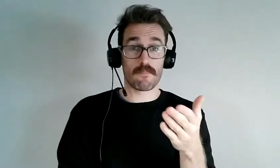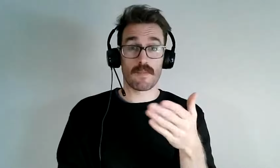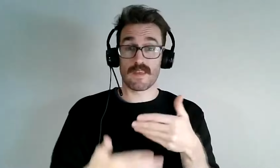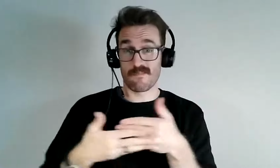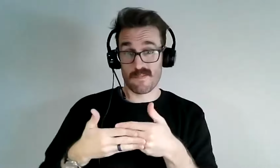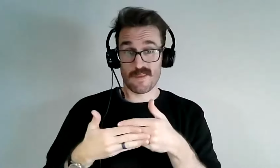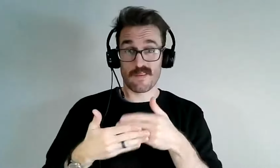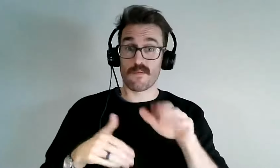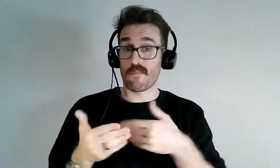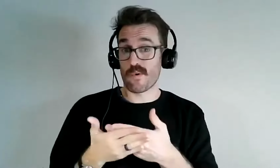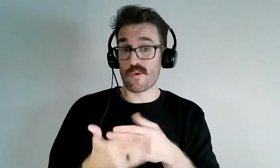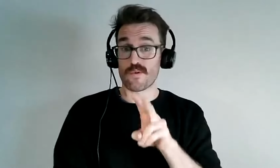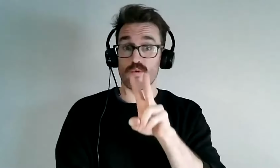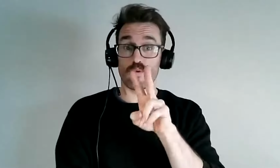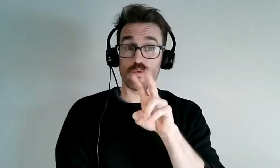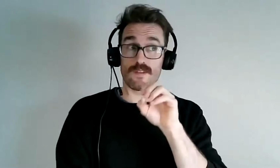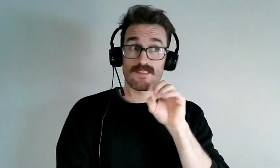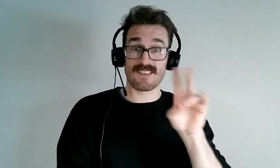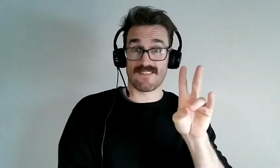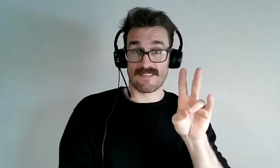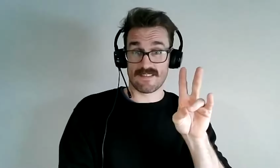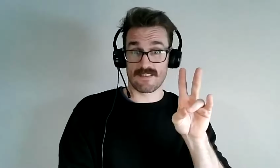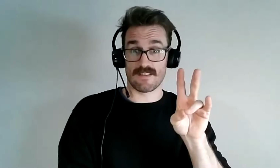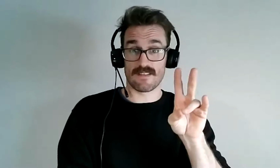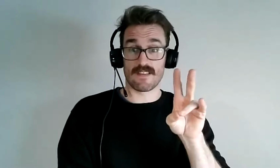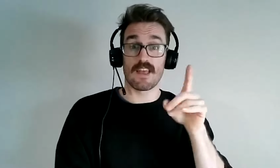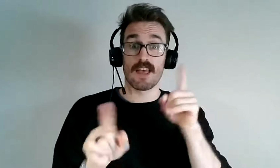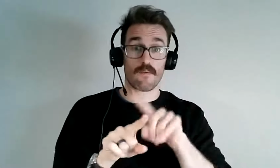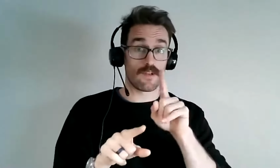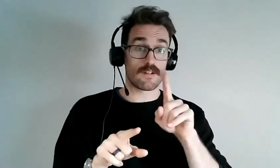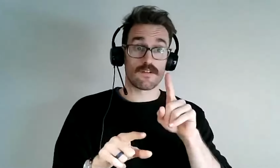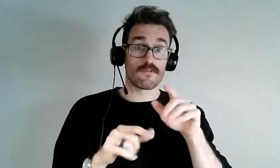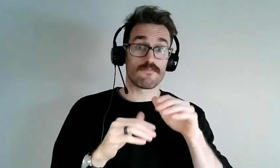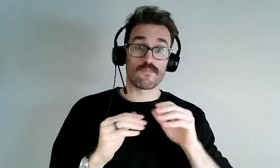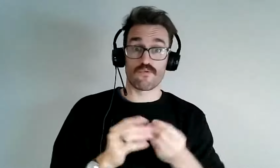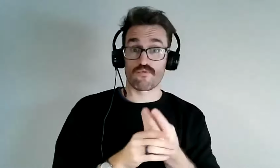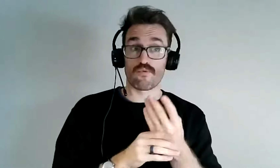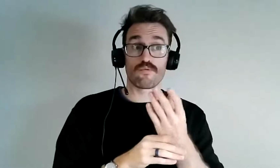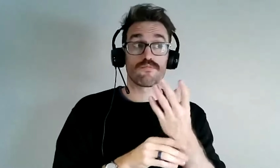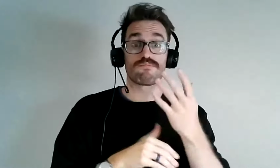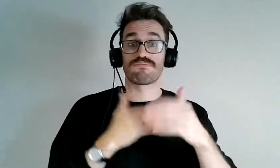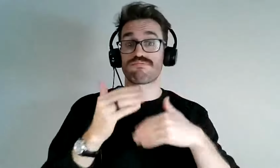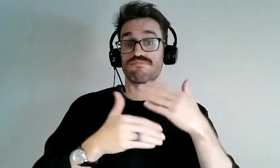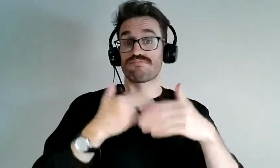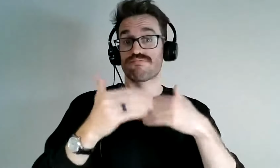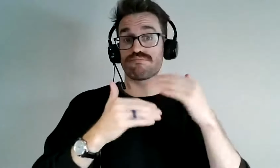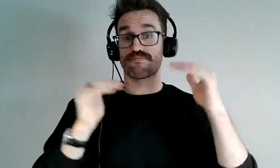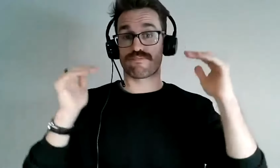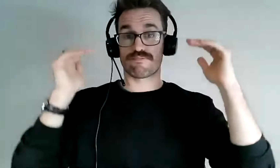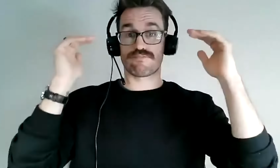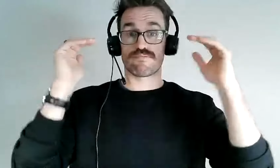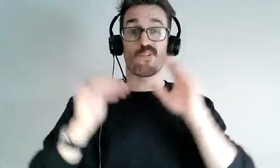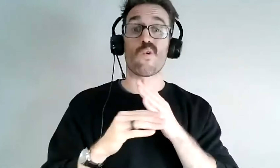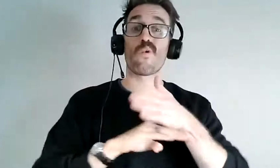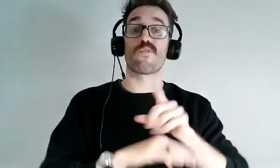year 2007, they will actually grow beyond 100 years old. And it's half of the population of babies that